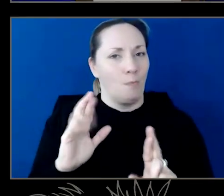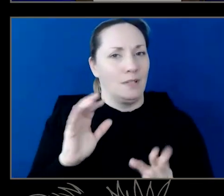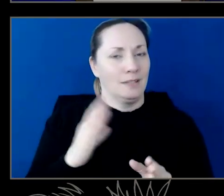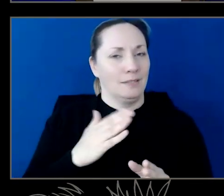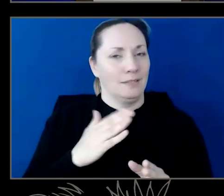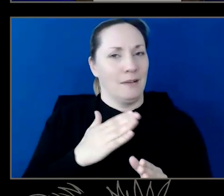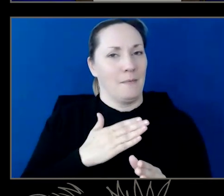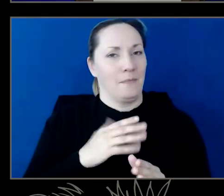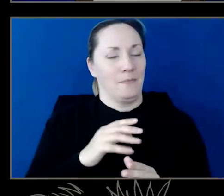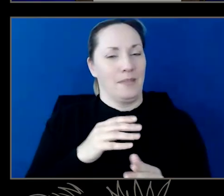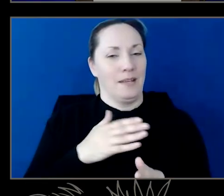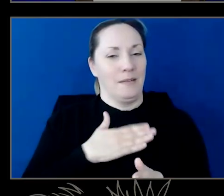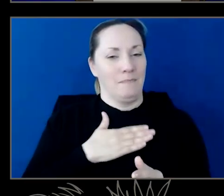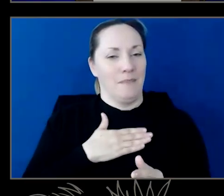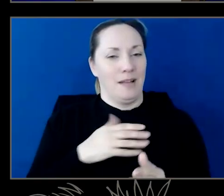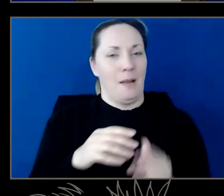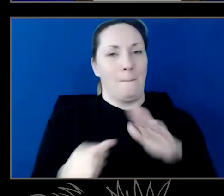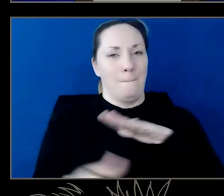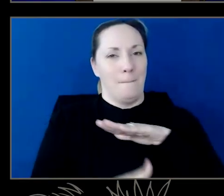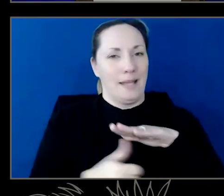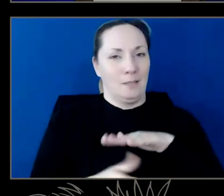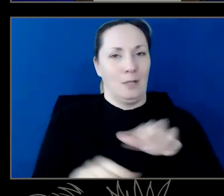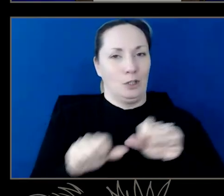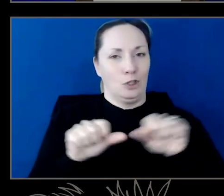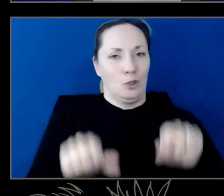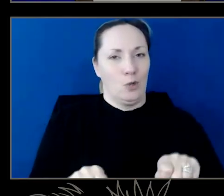the one that says Basement Studio below it.